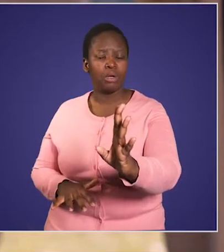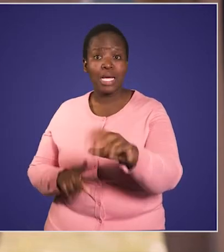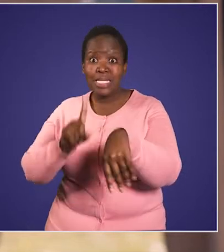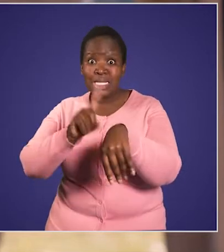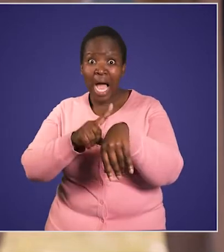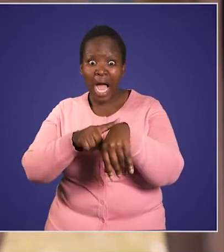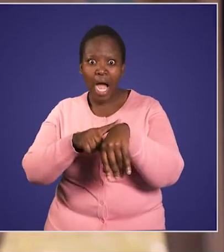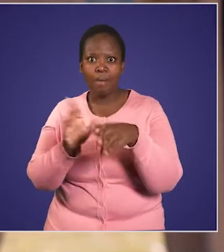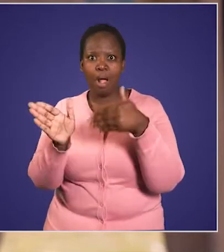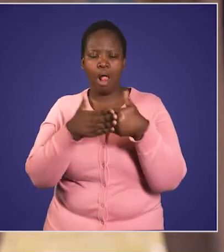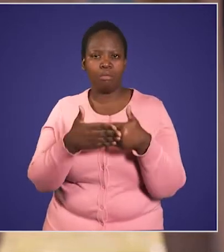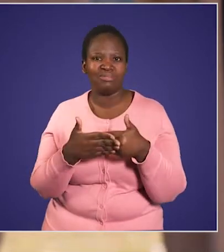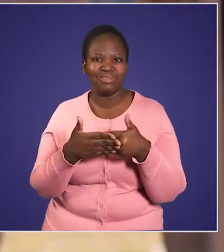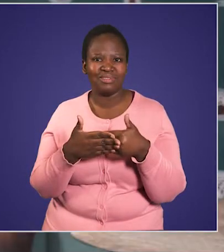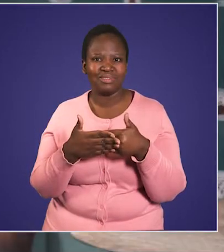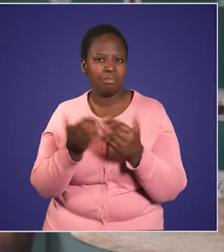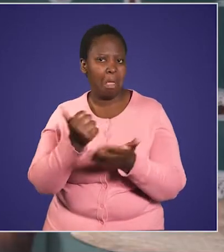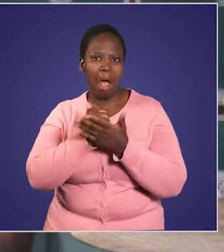until time runs out.